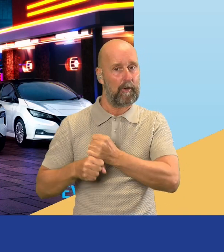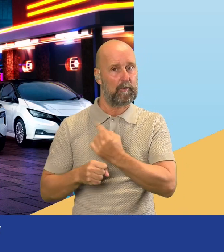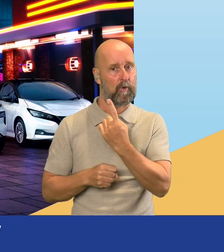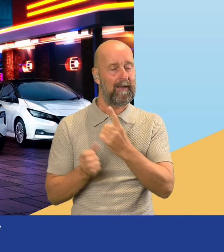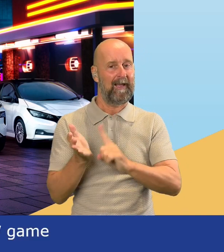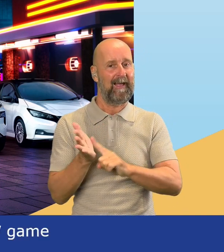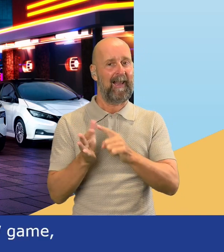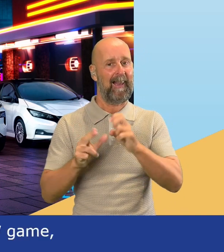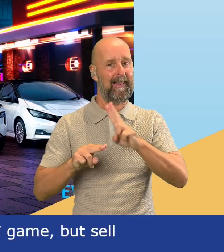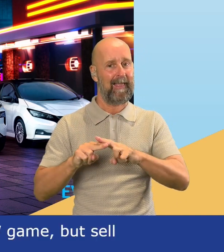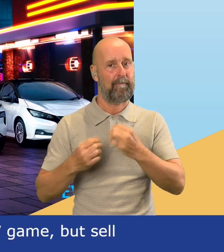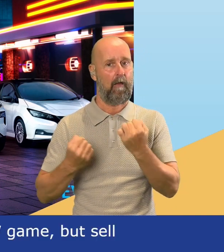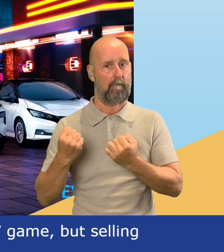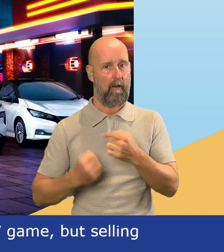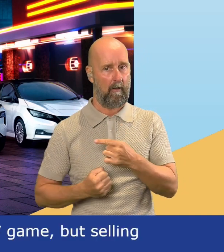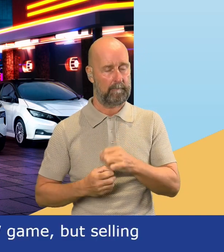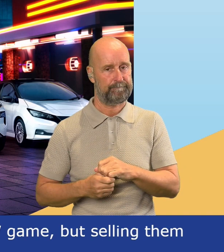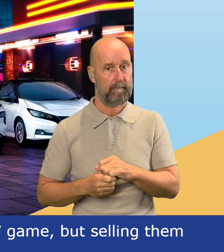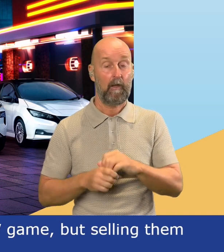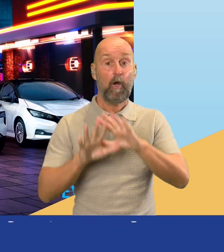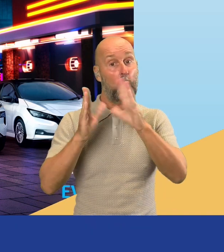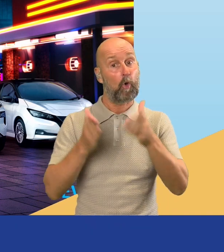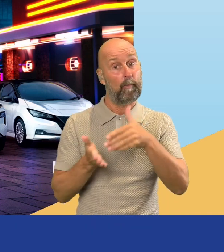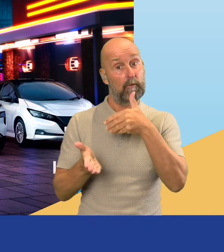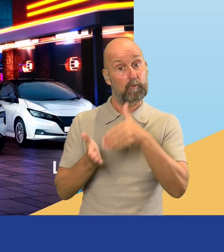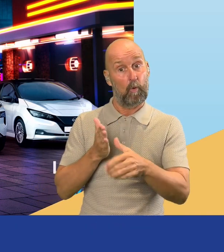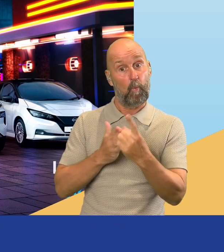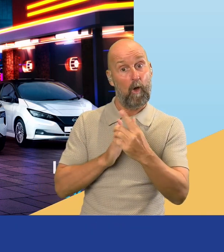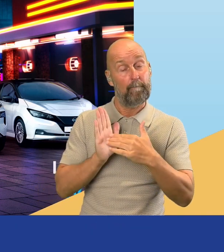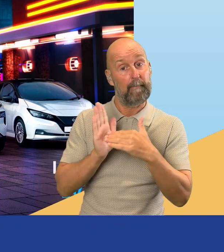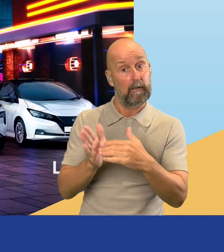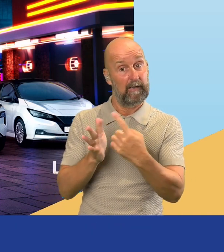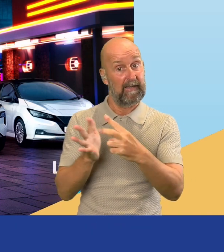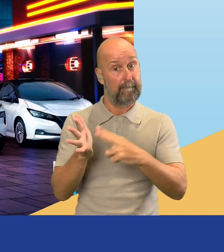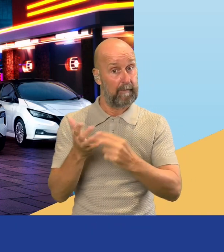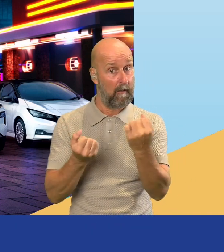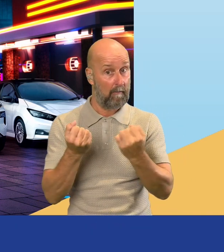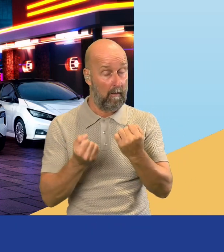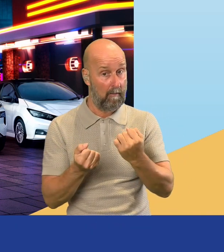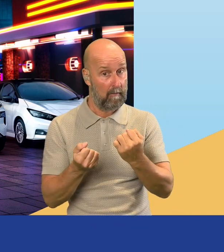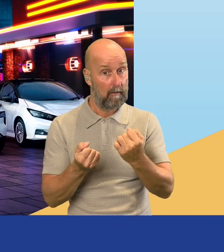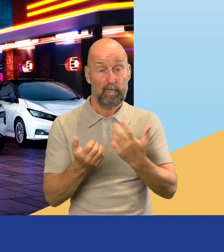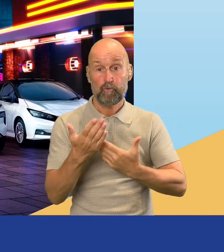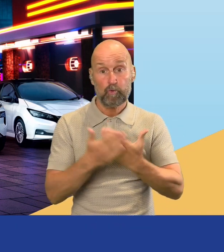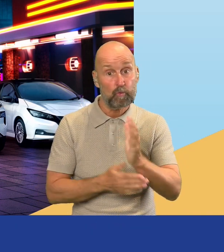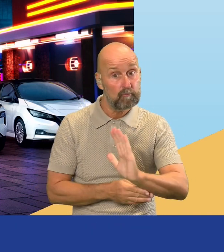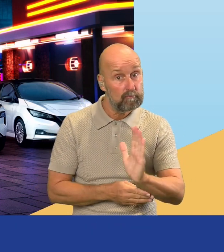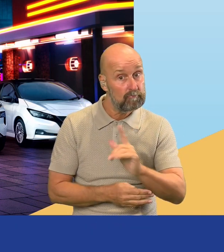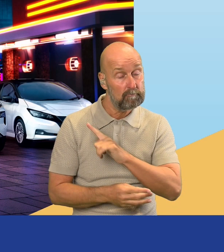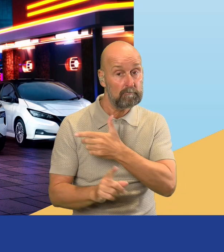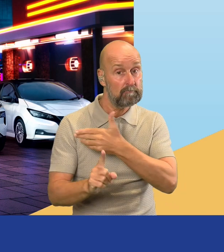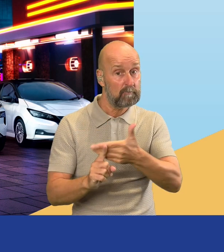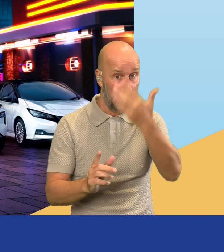And actually, since that time, globally, we've sold over 1 million EVs. So again, we're not new to the game. We're coming to it from a